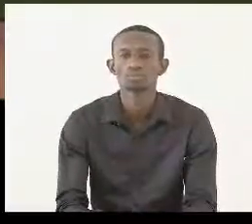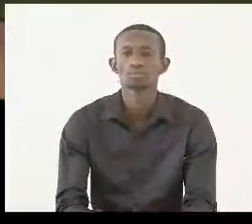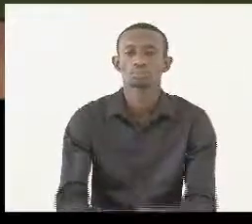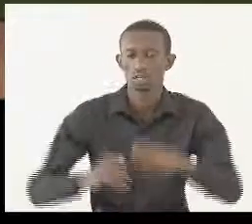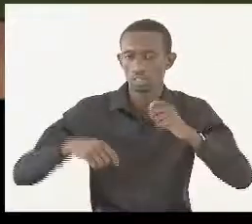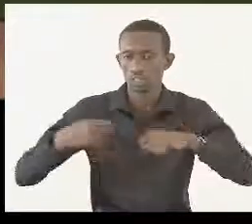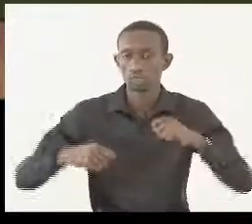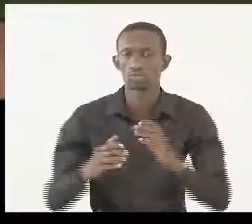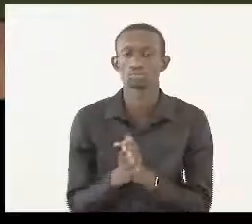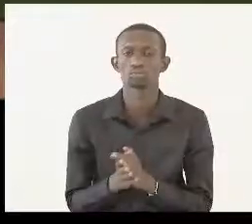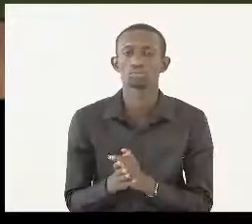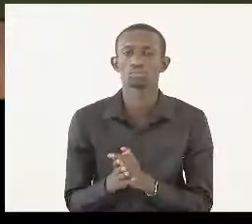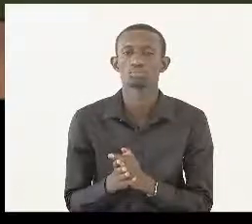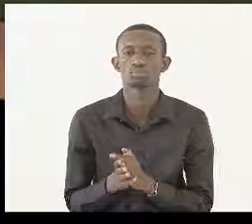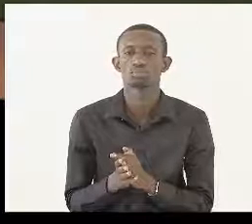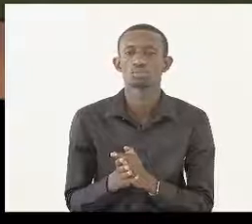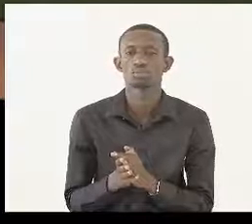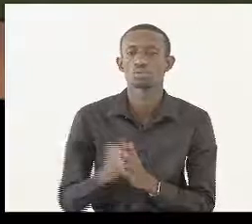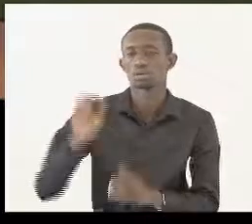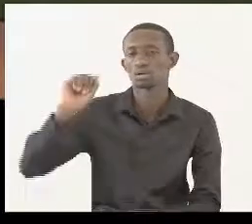Reactions of alkali metals.